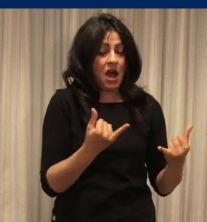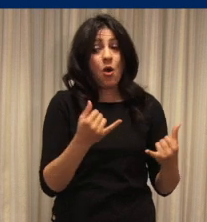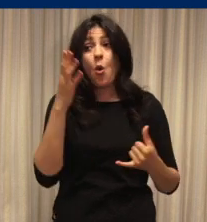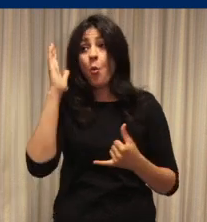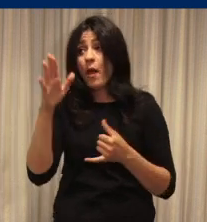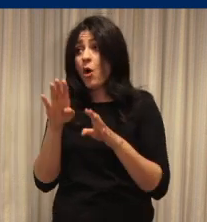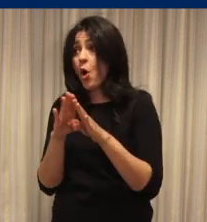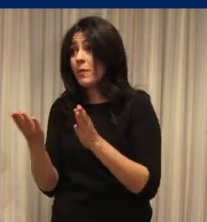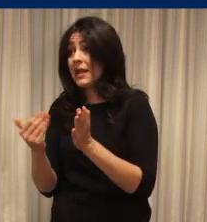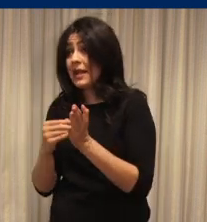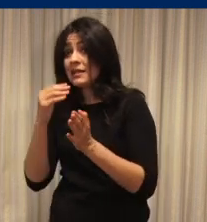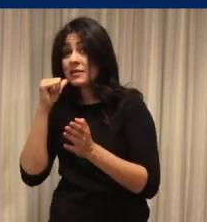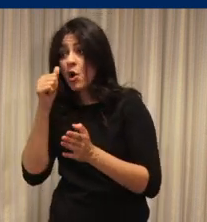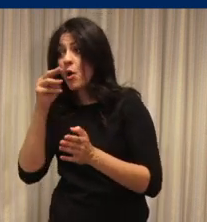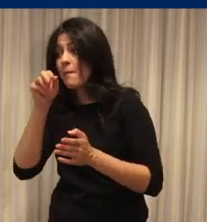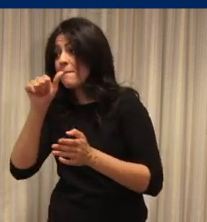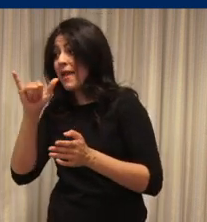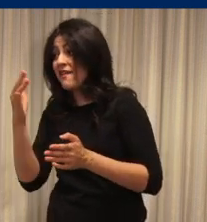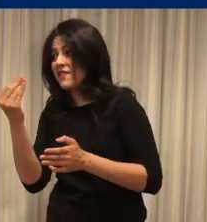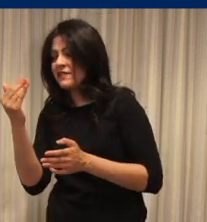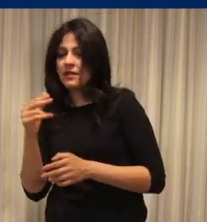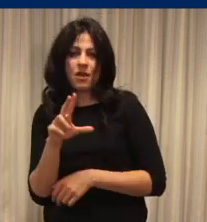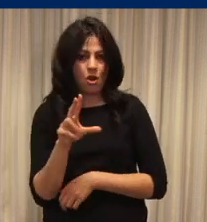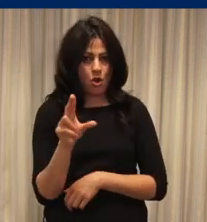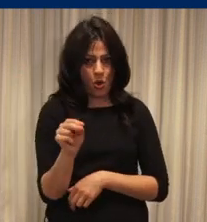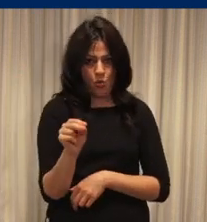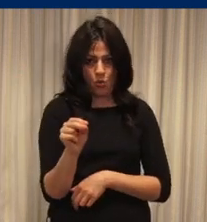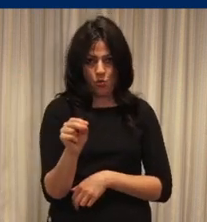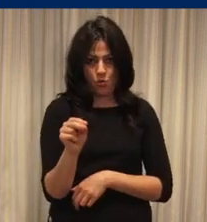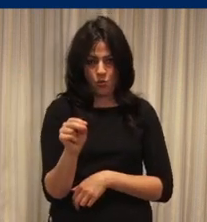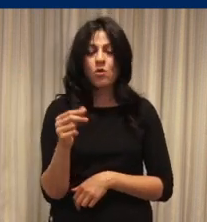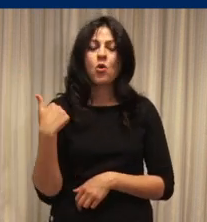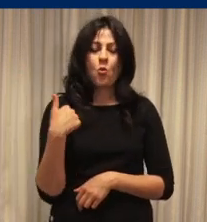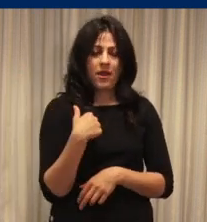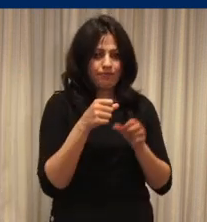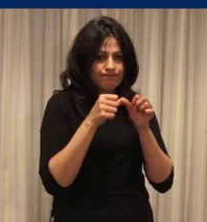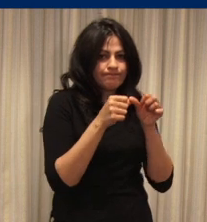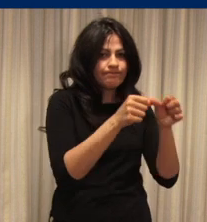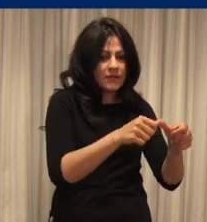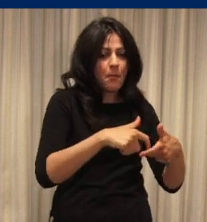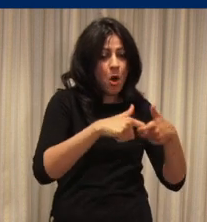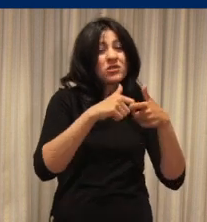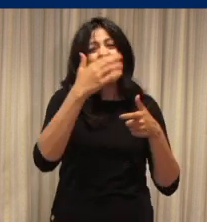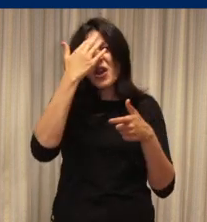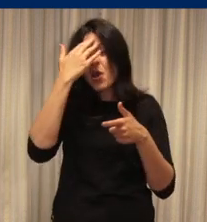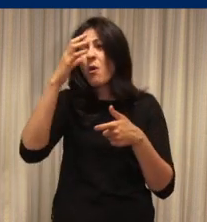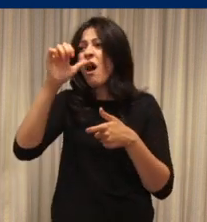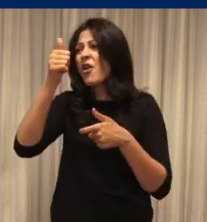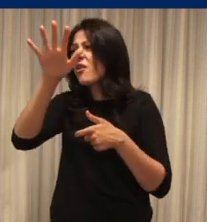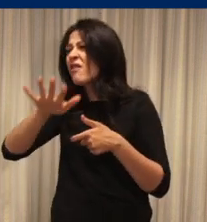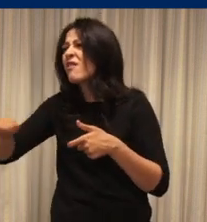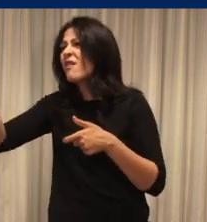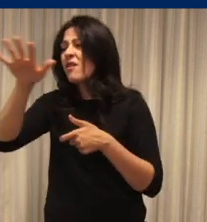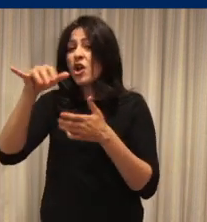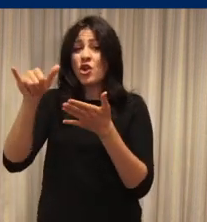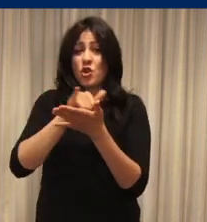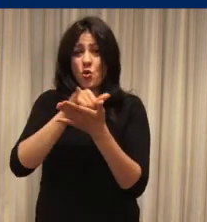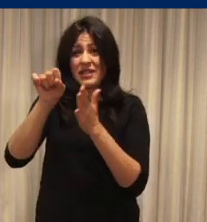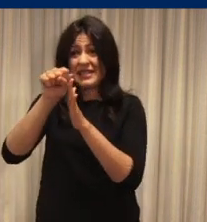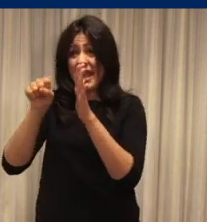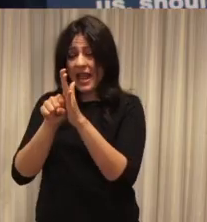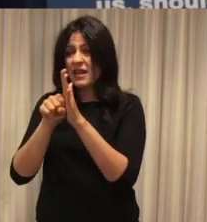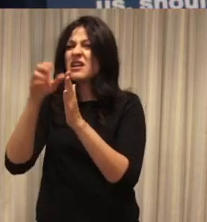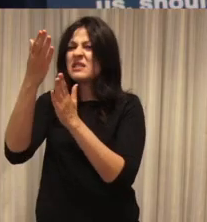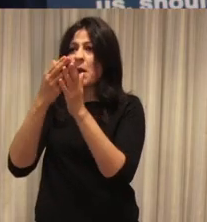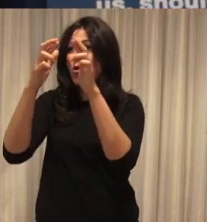May 15th. Now, I know that other regions in New York State are headed that way. I believe it's 4 now